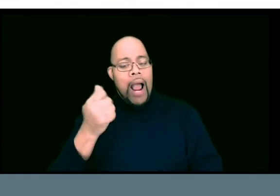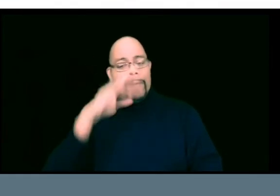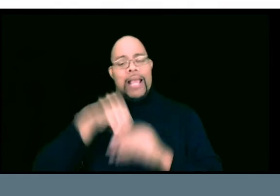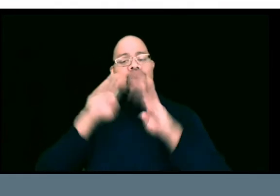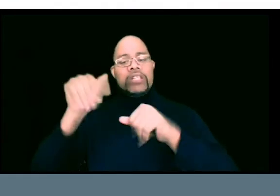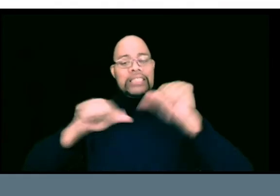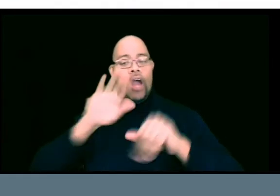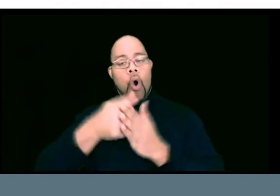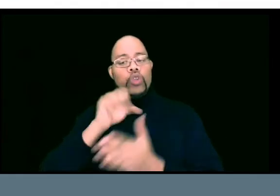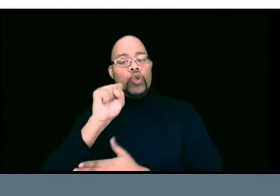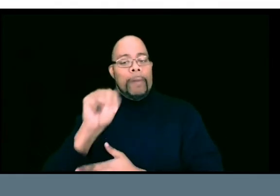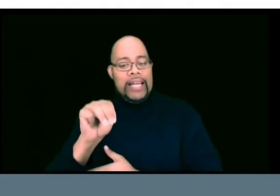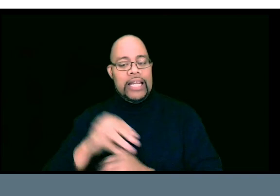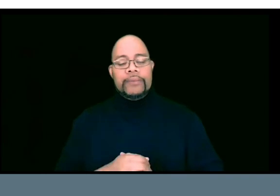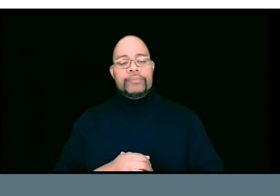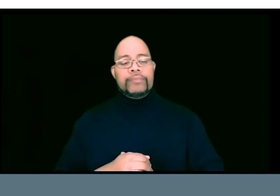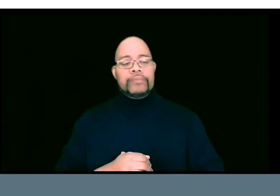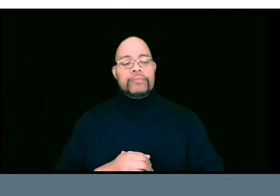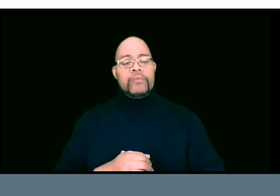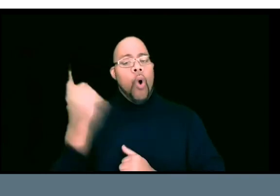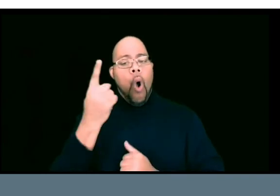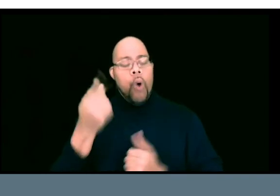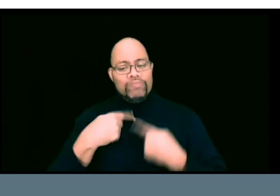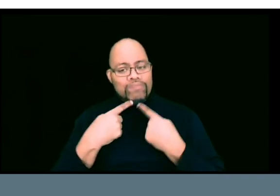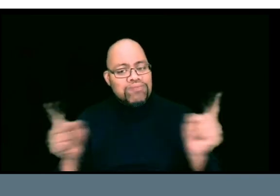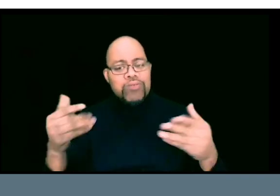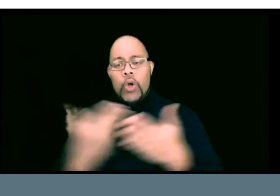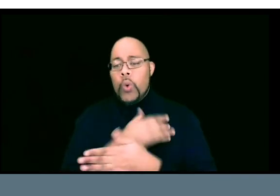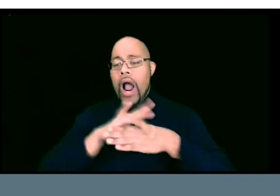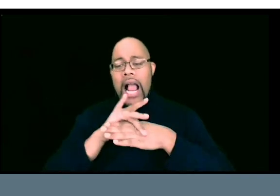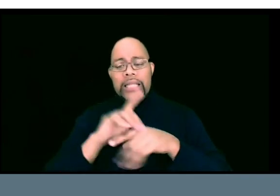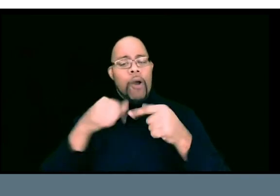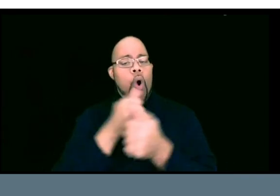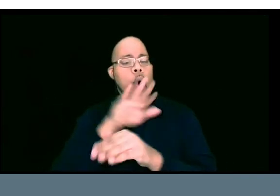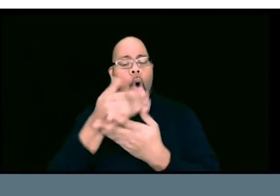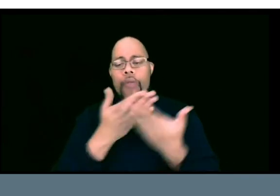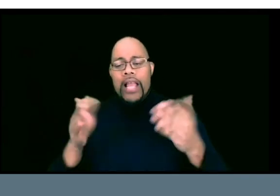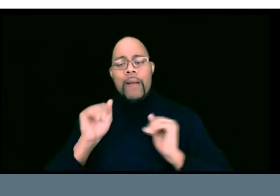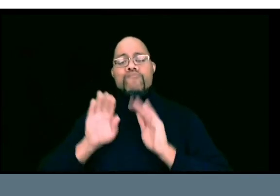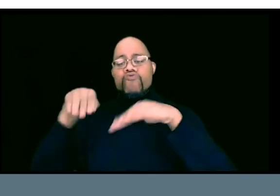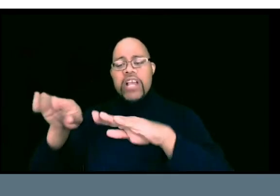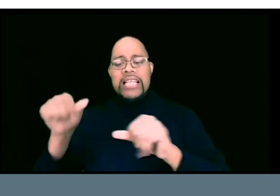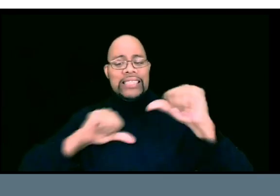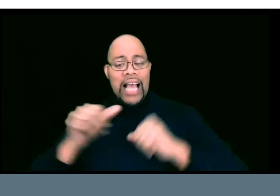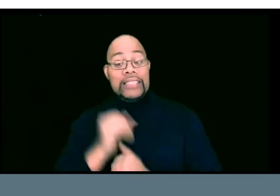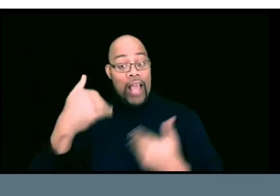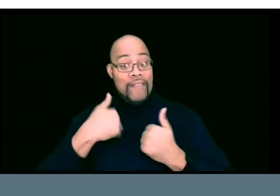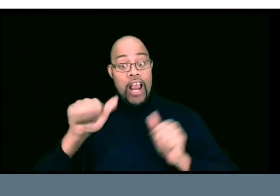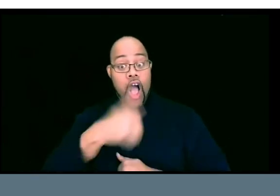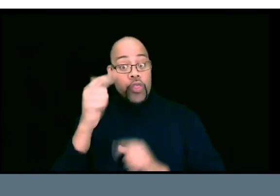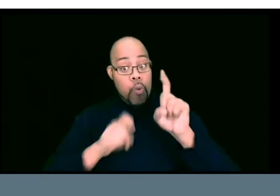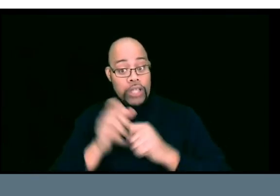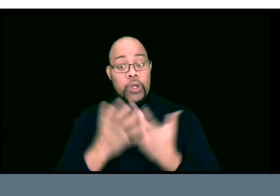like, and subscribe Black and Marine Science on all of our social media handles. We constantly put out awesome new content about all things marine